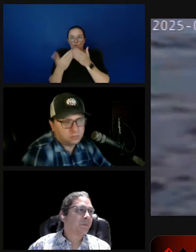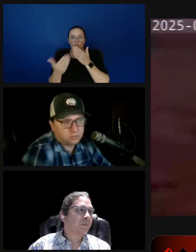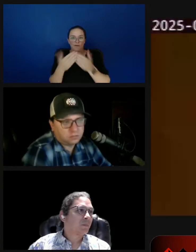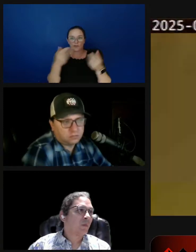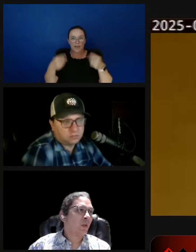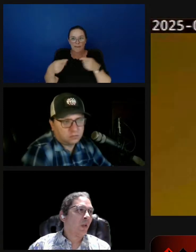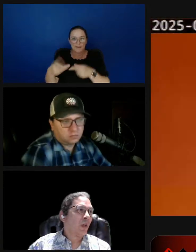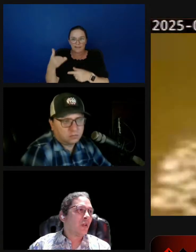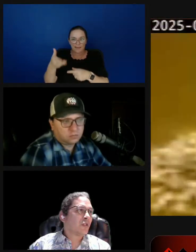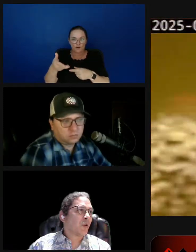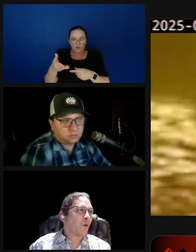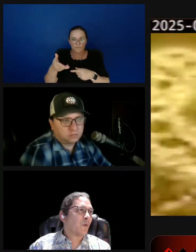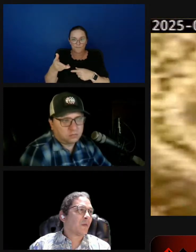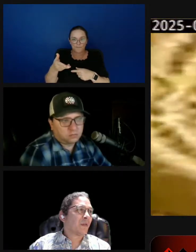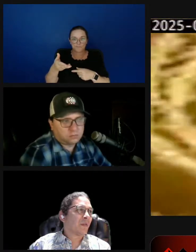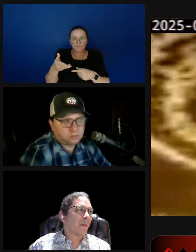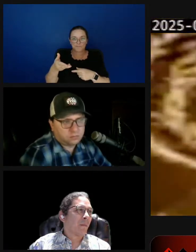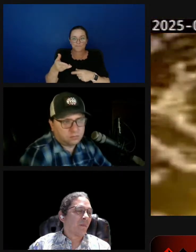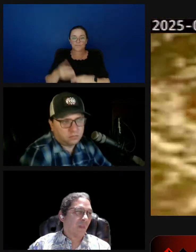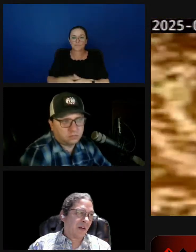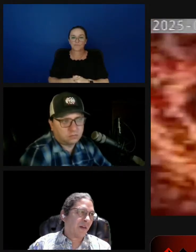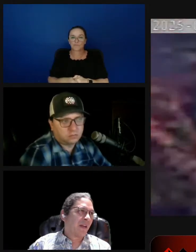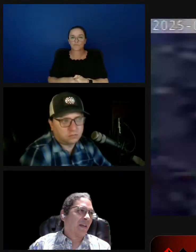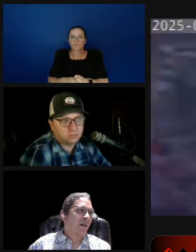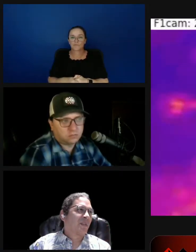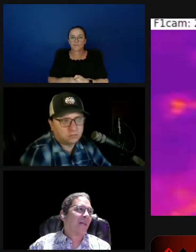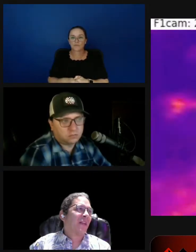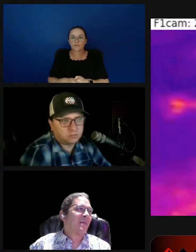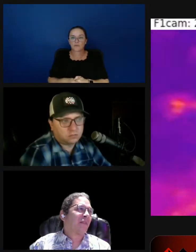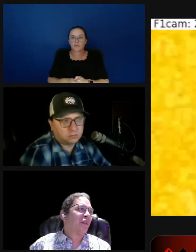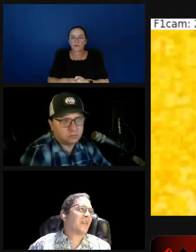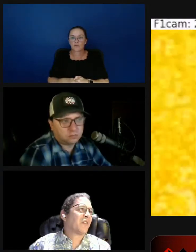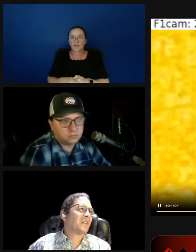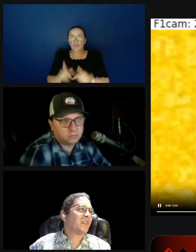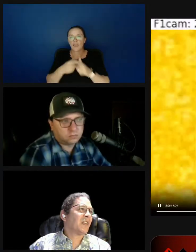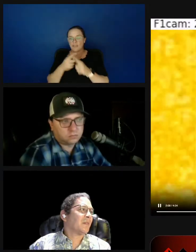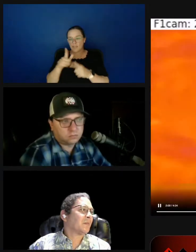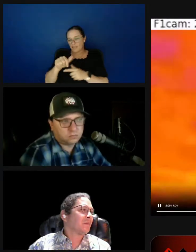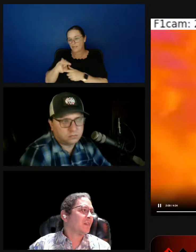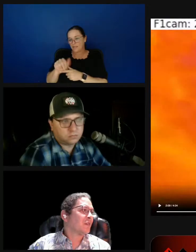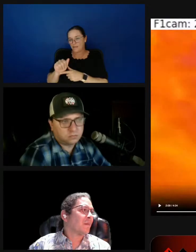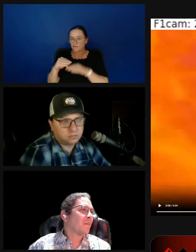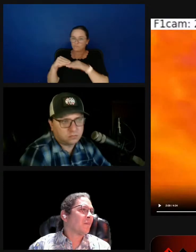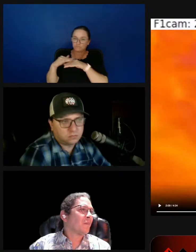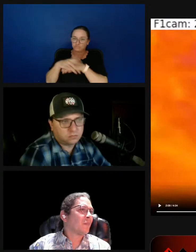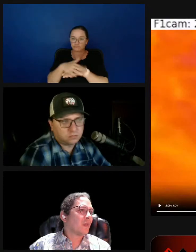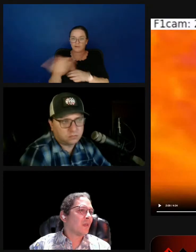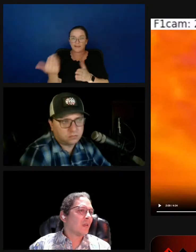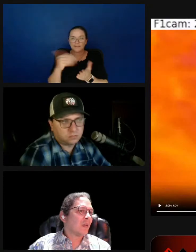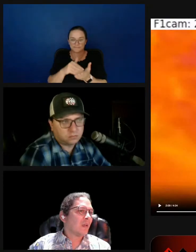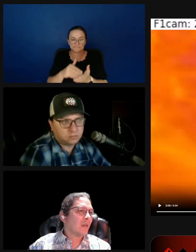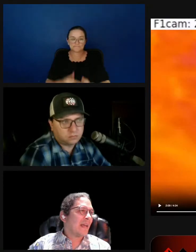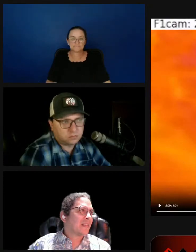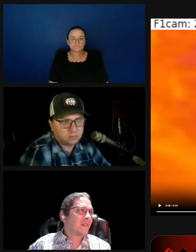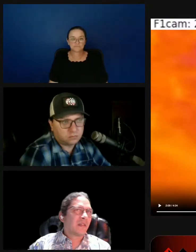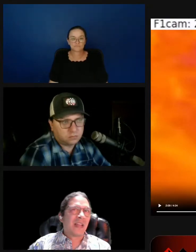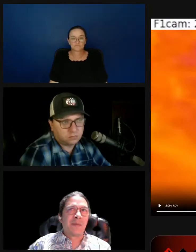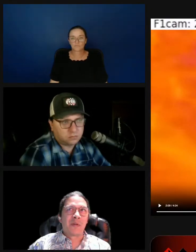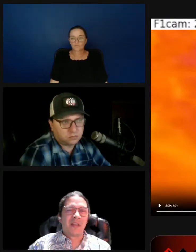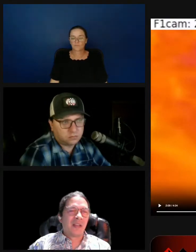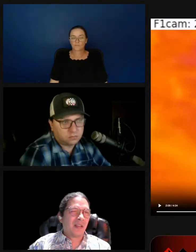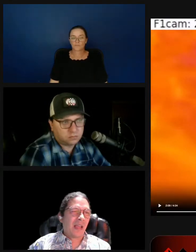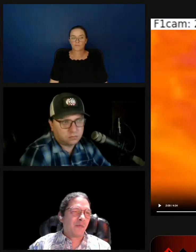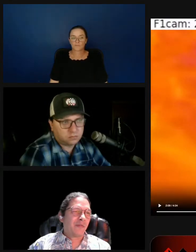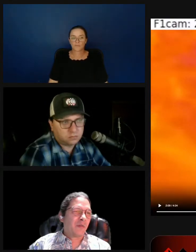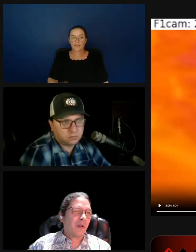here. So then here comes the lava coming and flooding across it again, right? So that's the